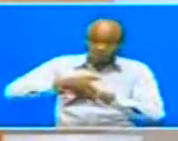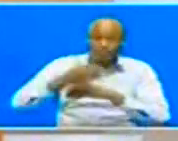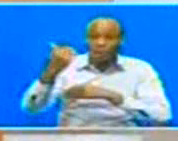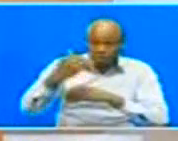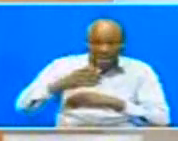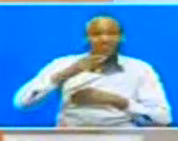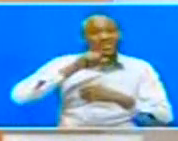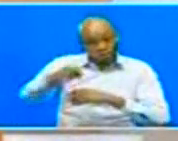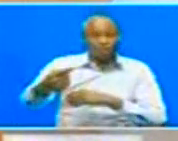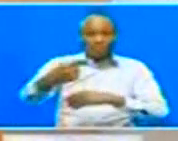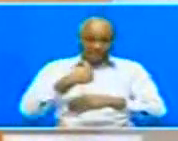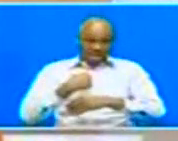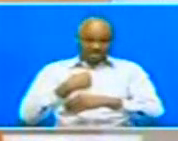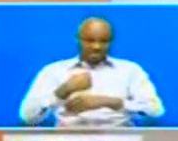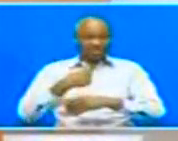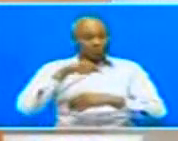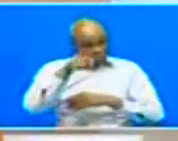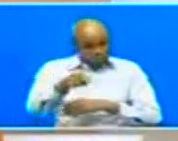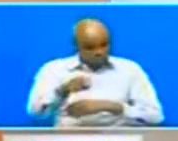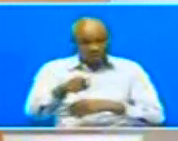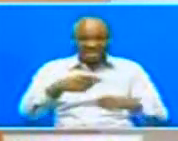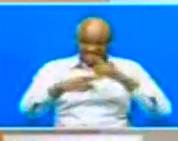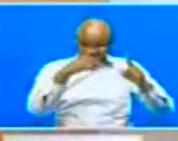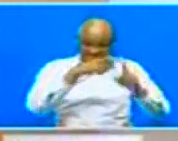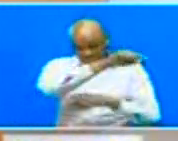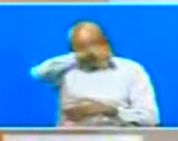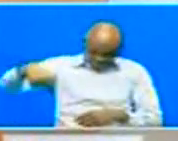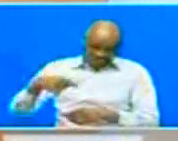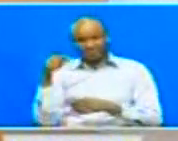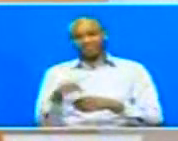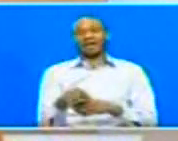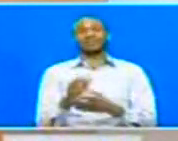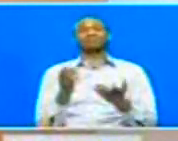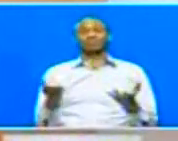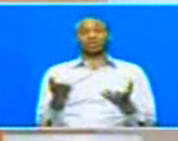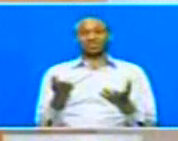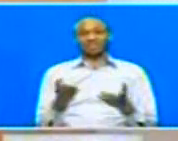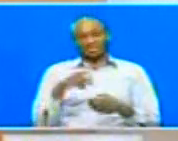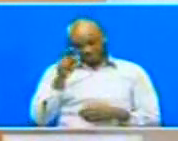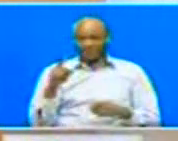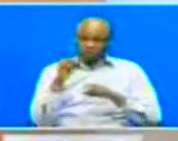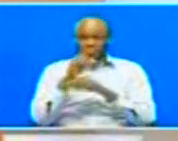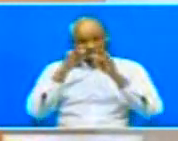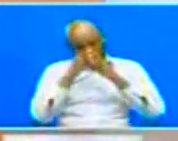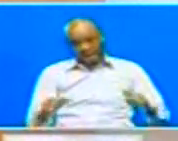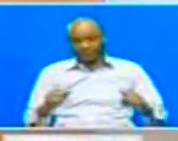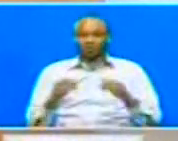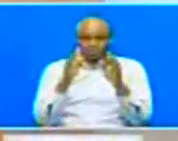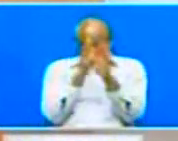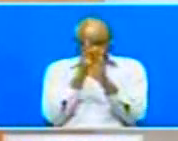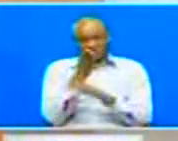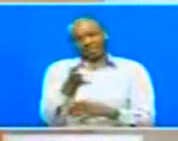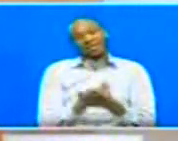and operate in the northern part of Kenya at will, and using the camps as a rear